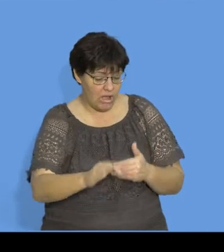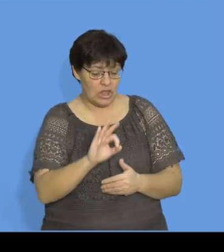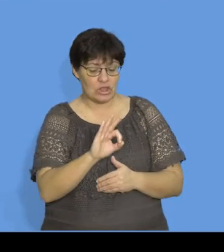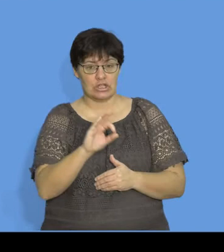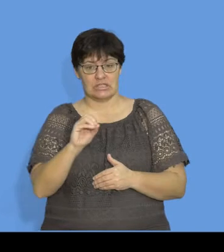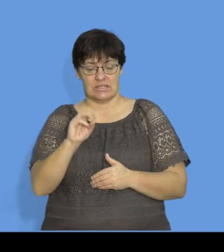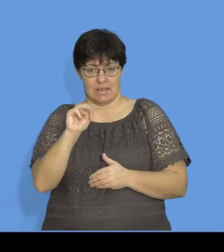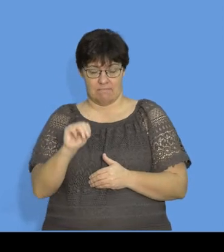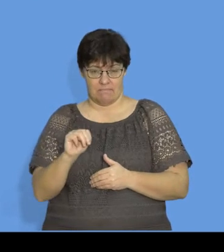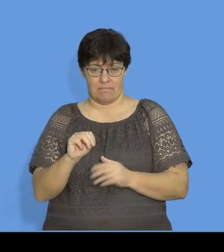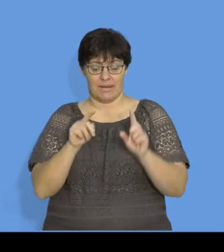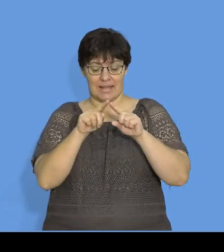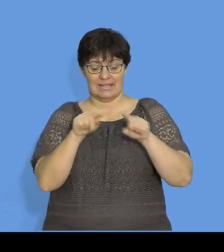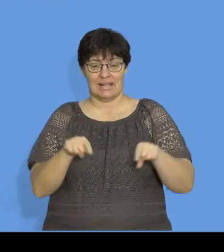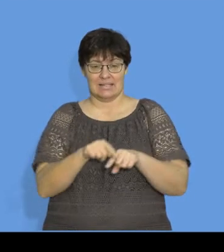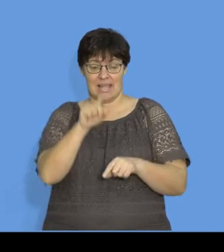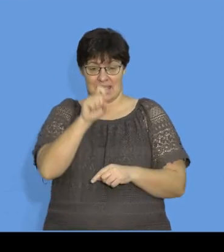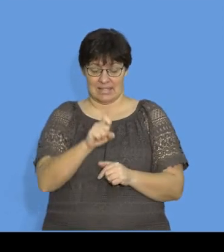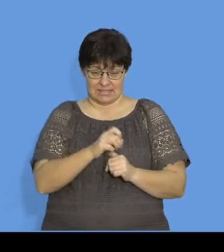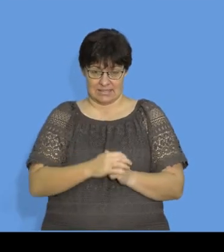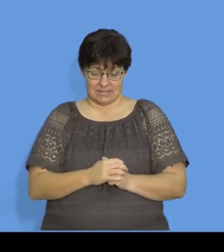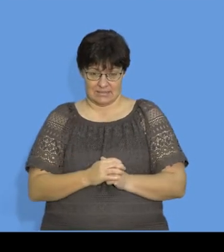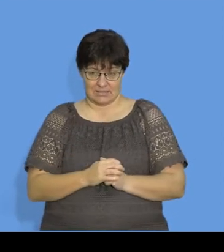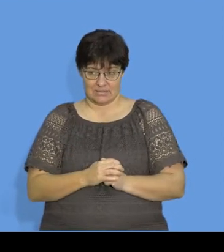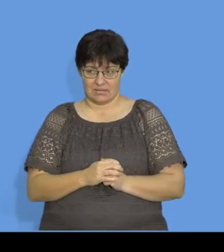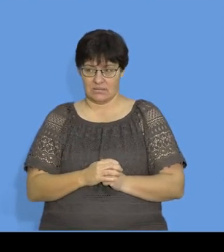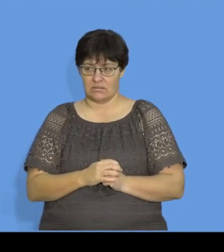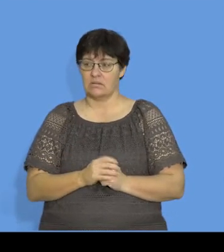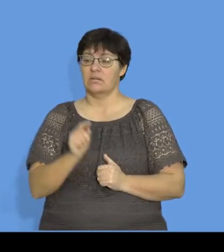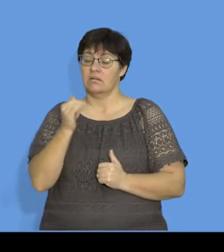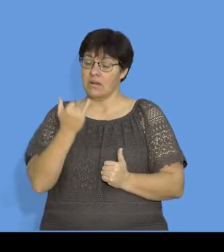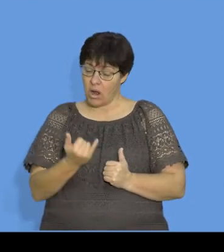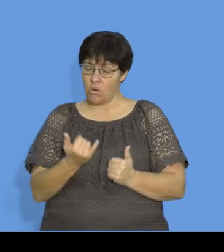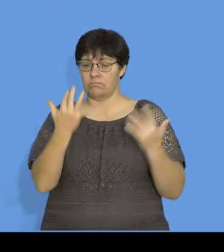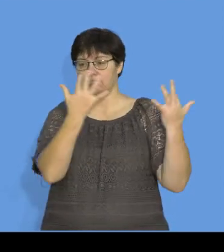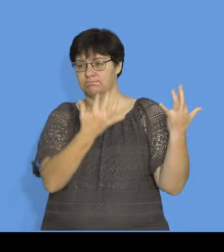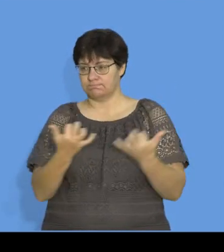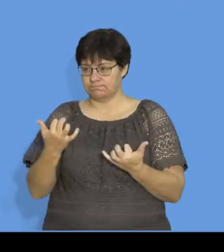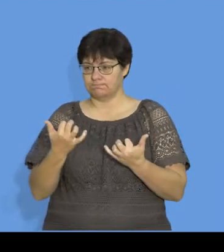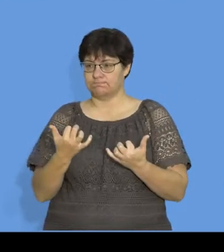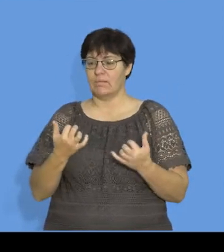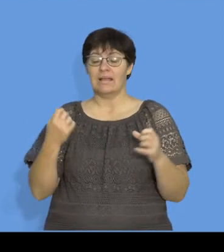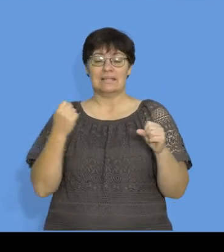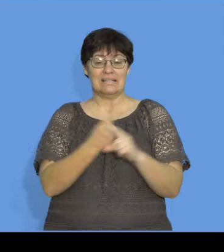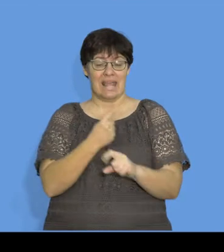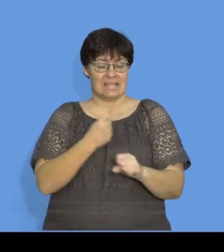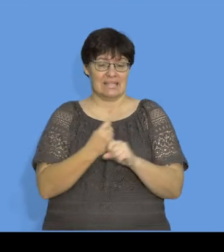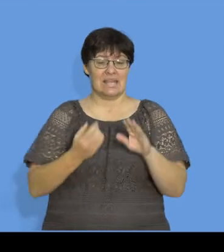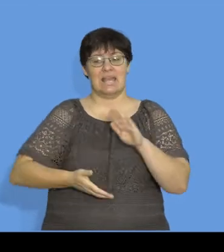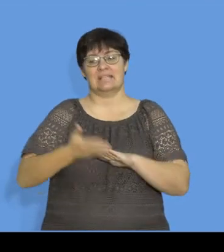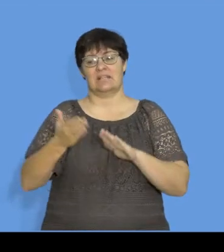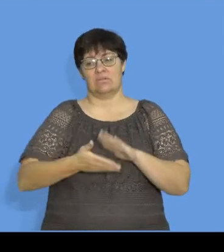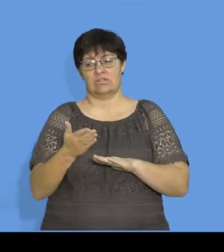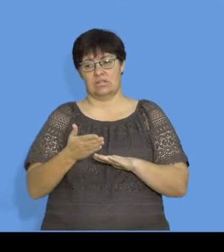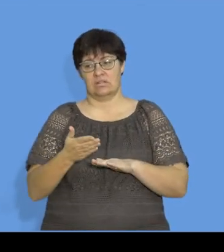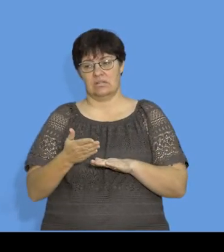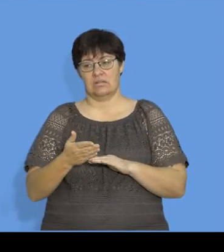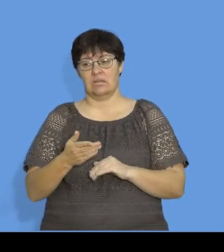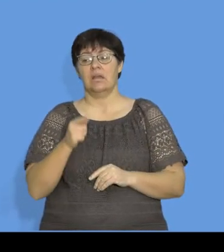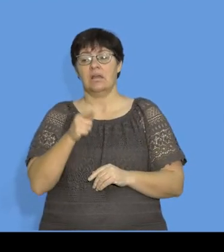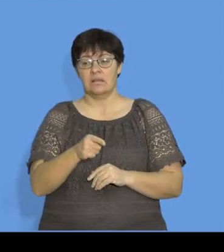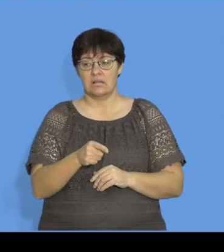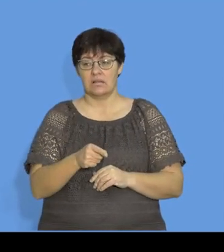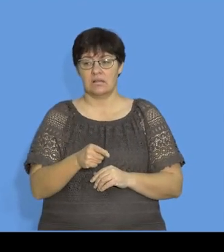That's delta x. Now they say calculate the minibus's acceleration